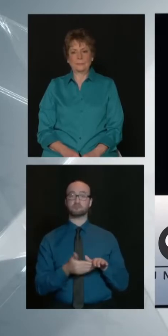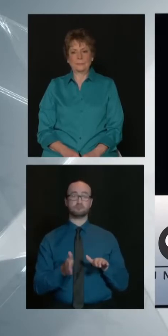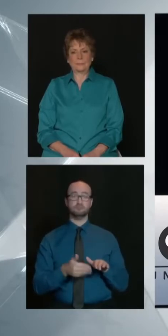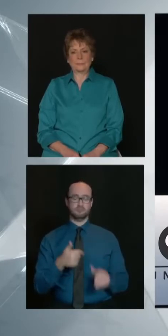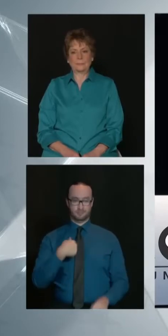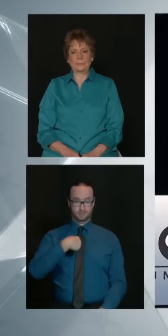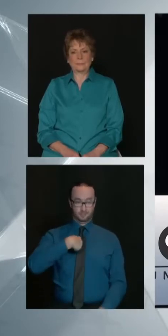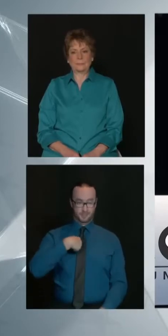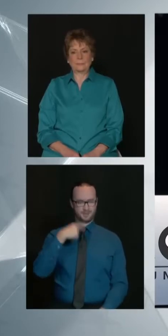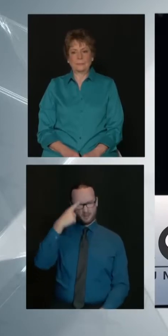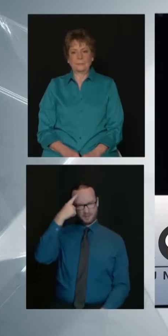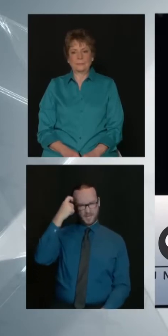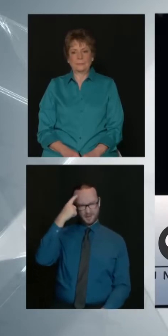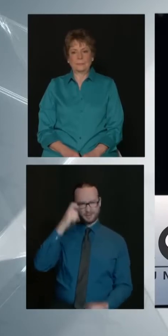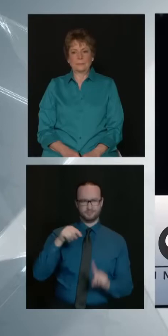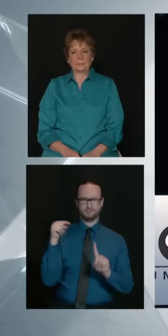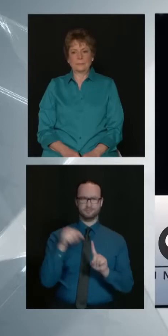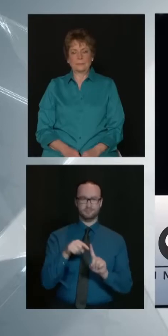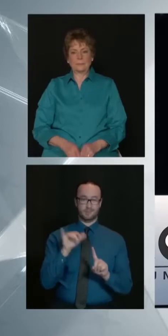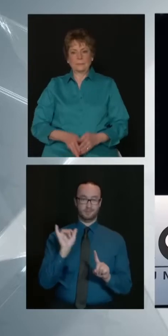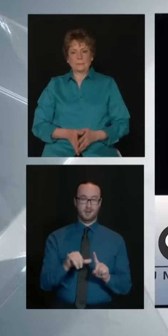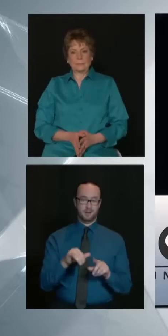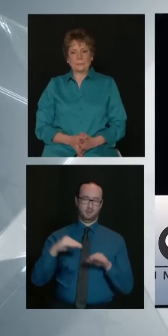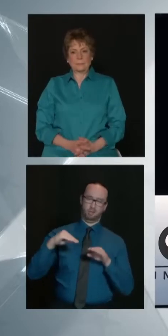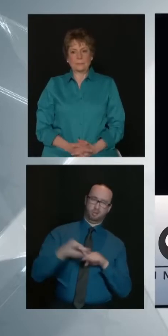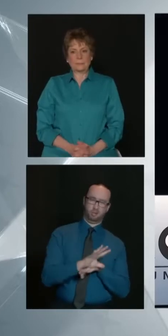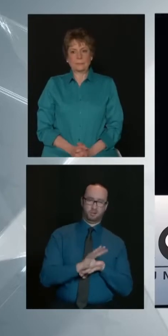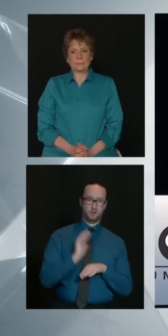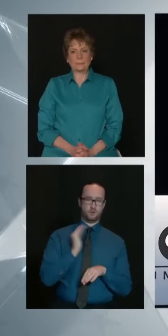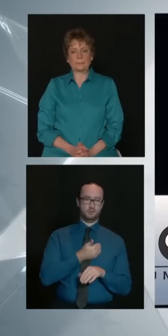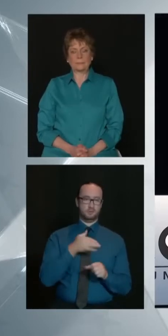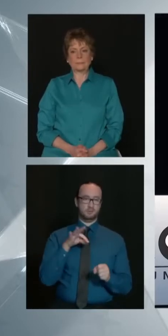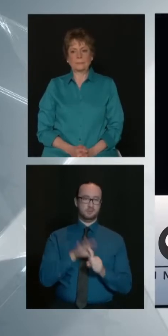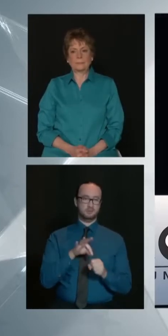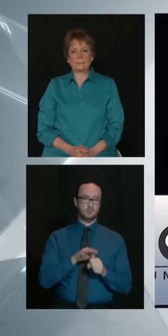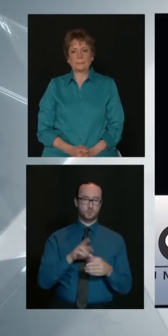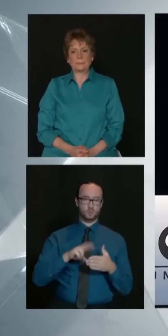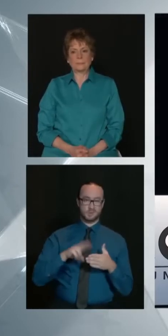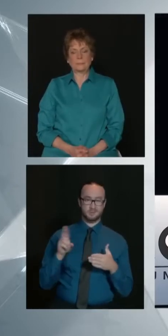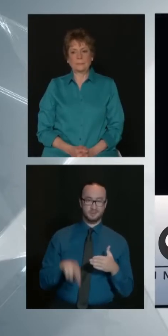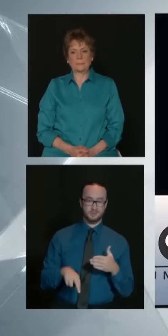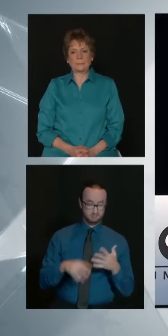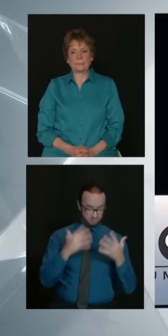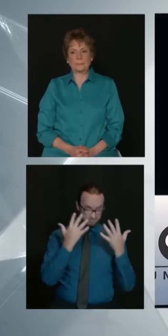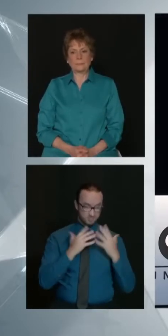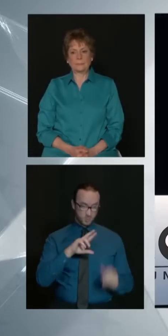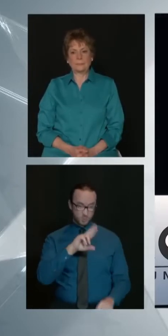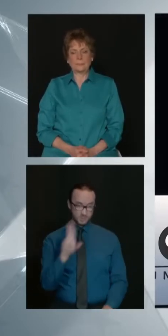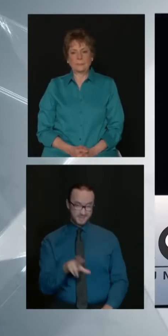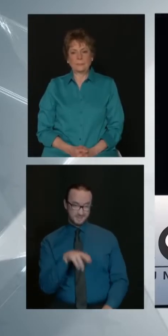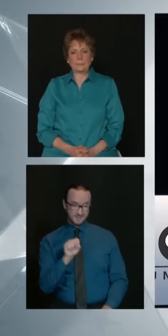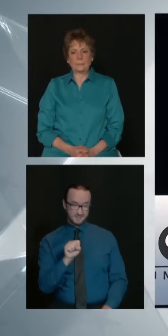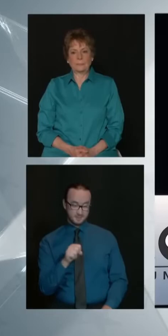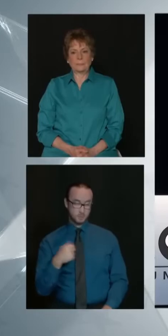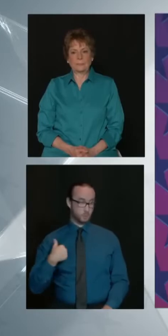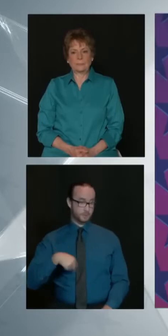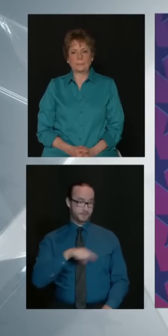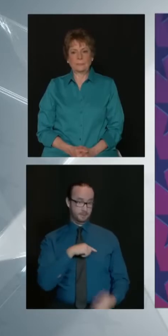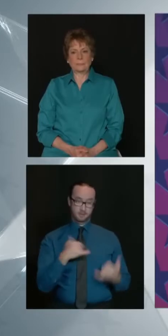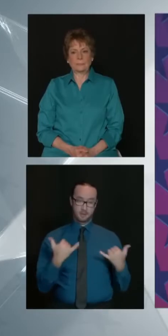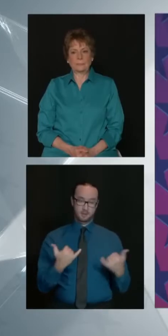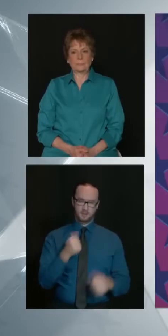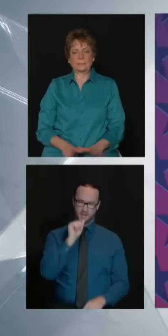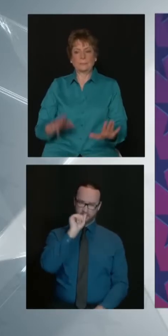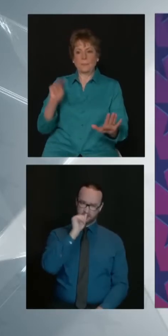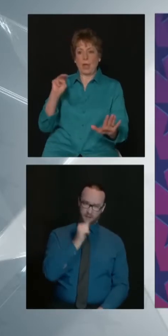of the election. And unfortunately for the whole country, because look how bad we're suffering after 2 years of Joe Biden and Mark Kelly. Was it a question